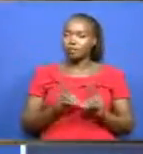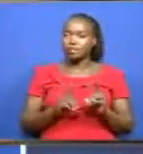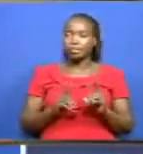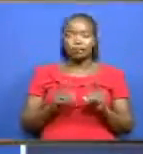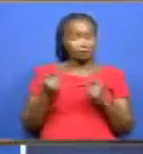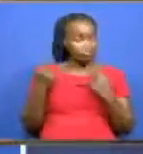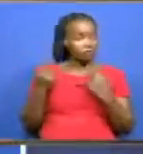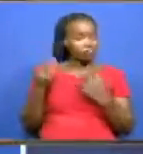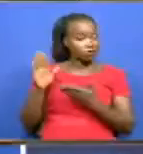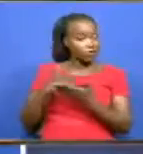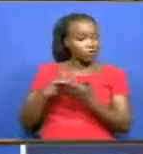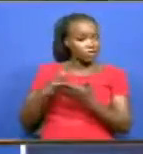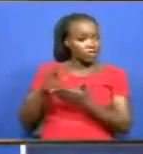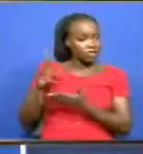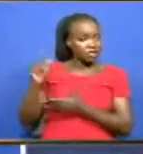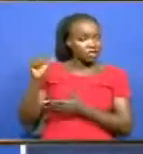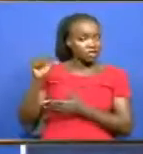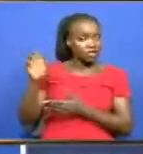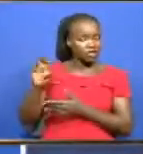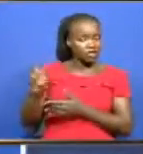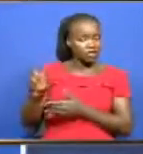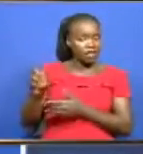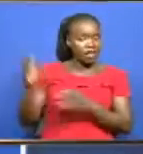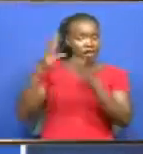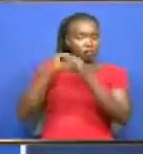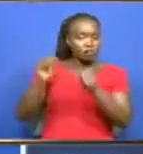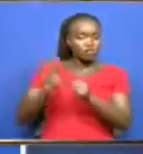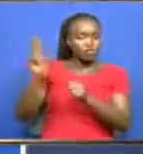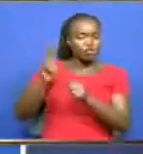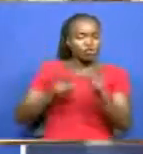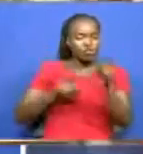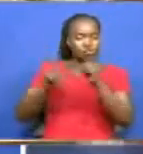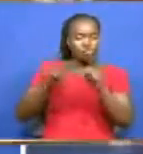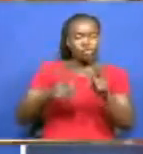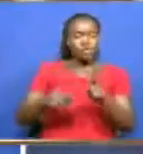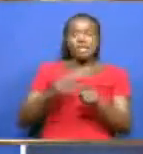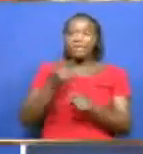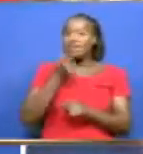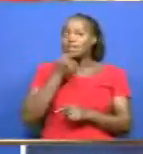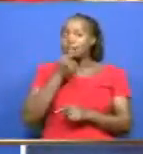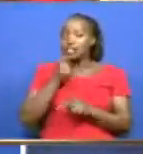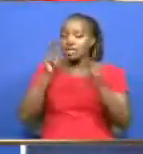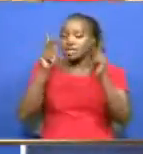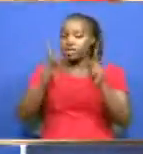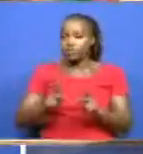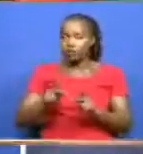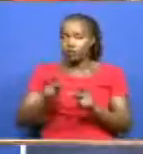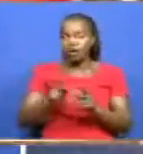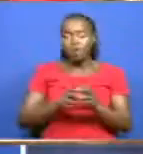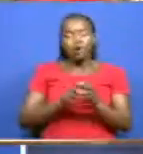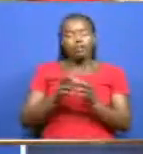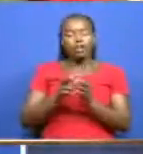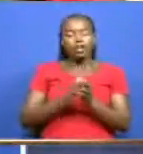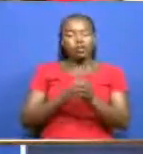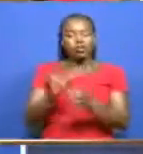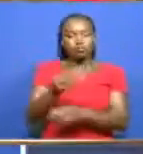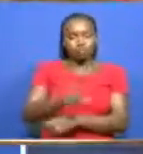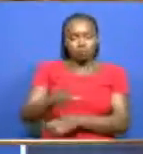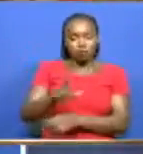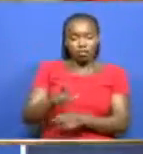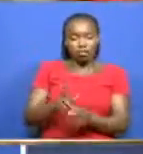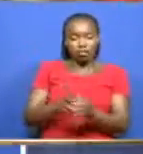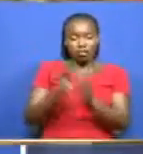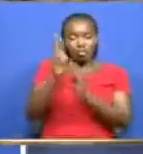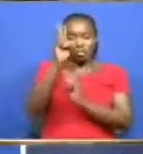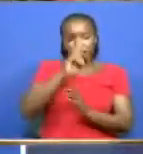President Uhuru Kenyatta's tour of Nyanza on Thursday took him to Kisumu for a meeting with local religious and political leaders before